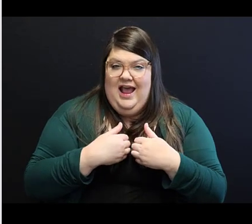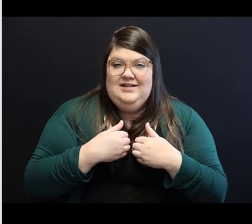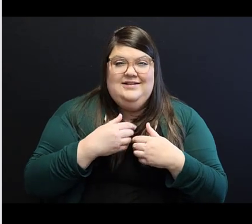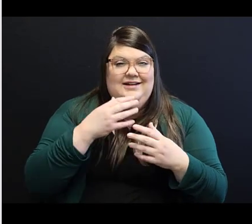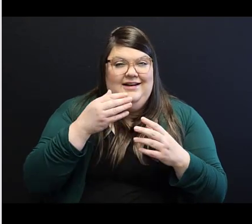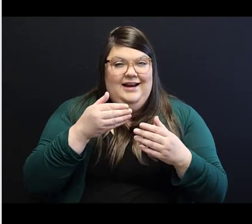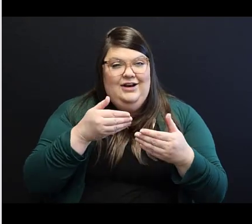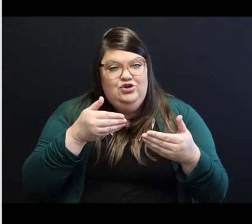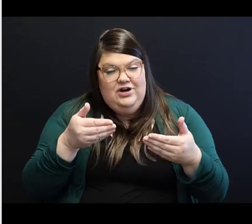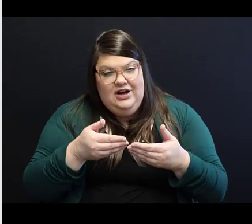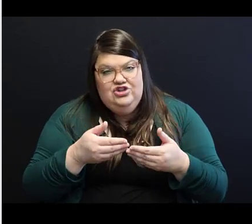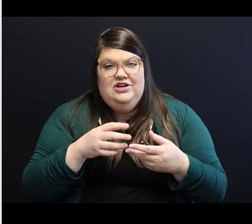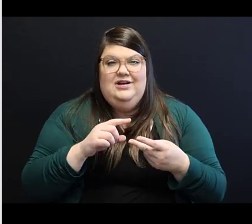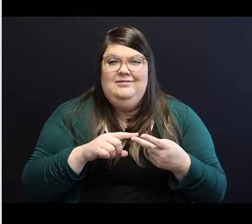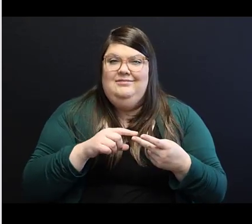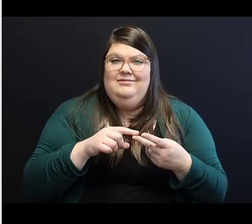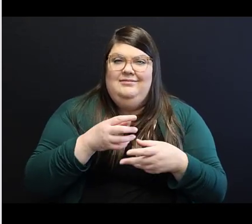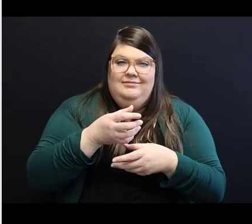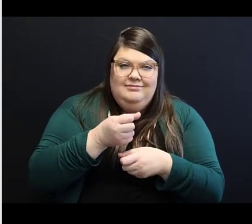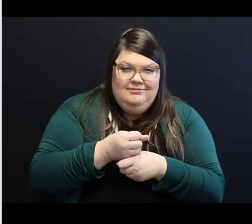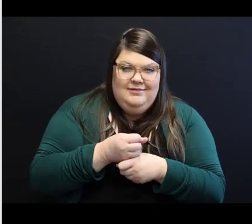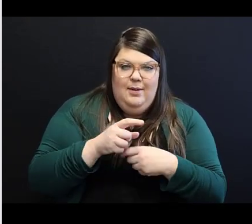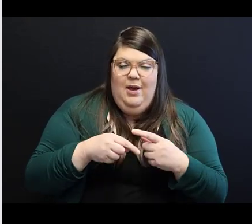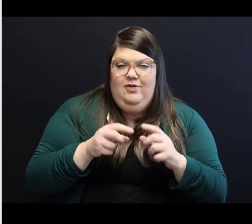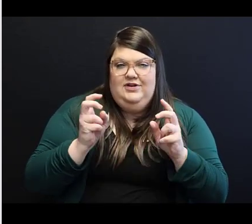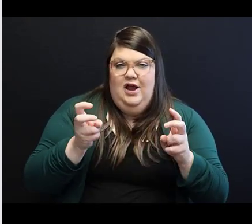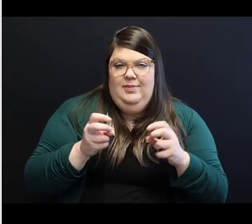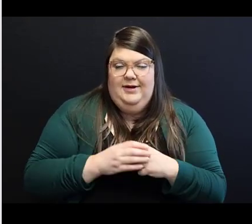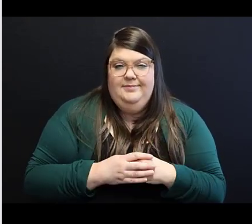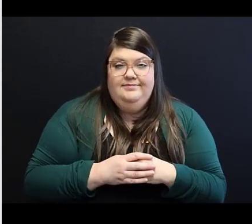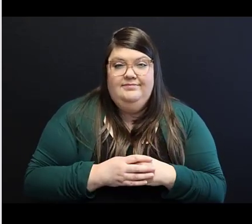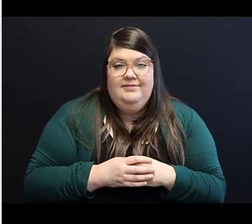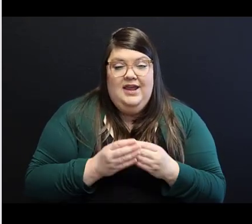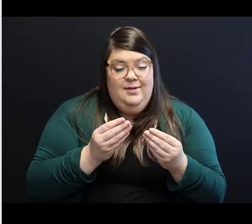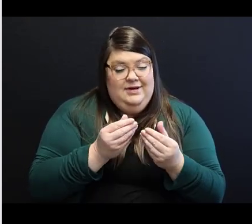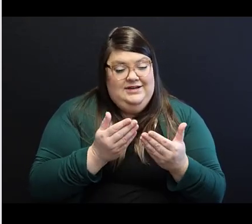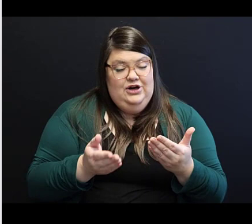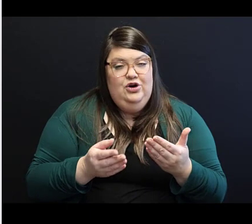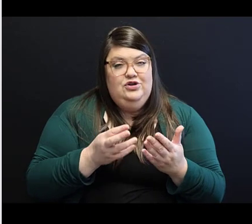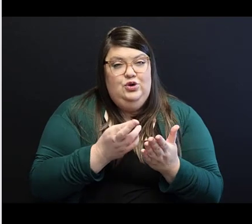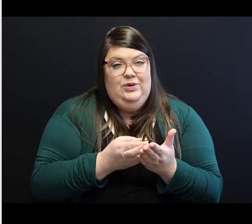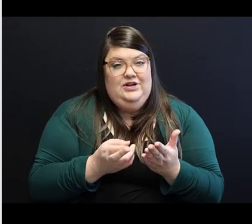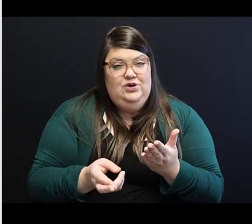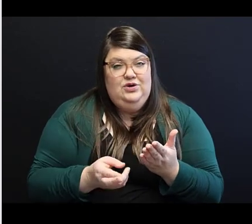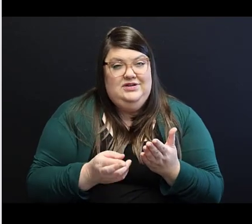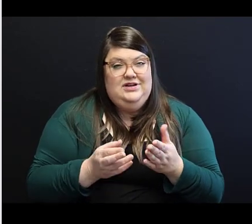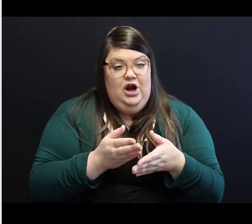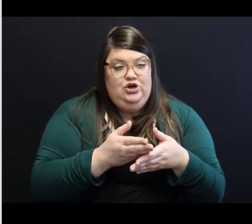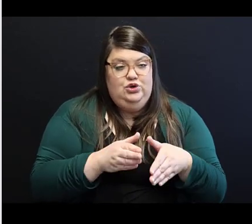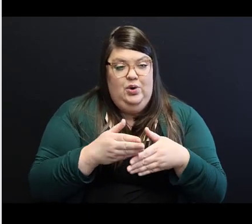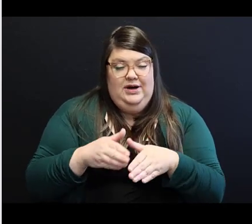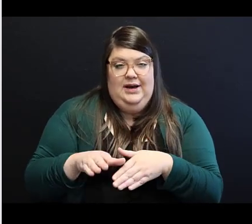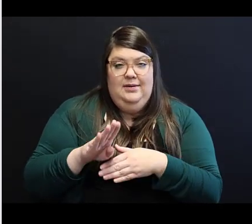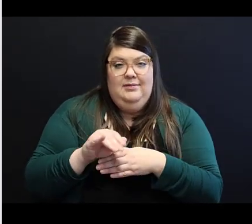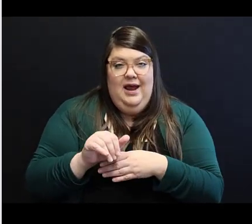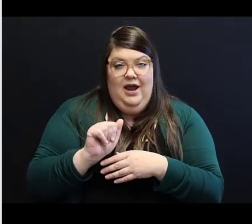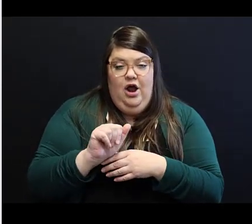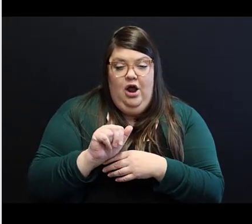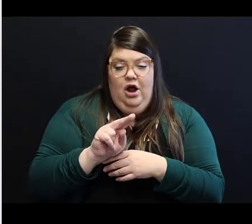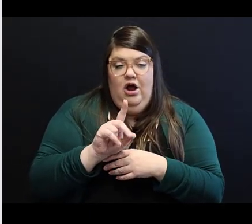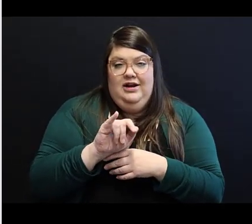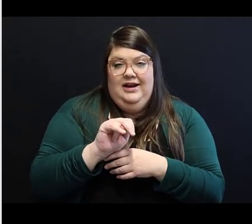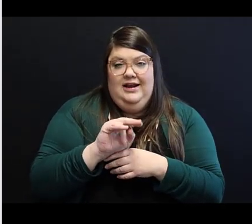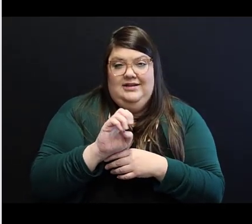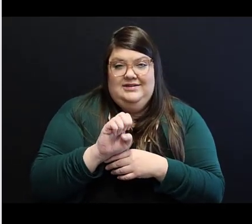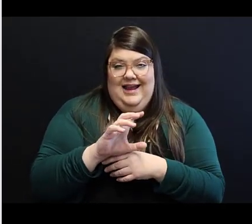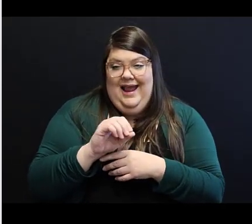of the topic. Materials and resources are sorted by audience type and/or content type for ease